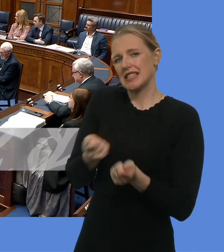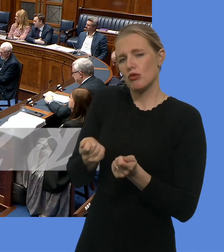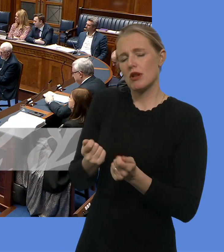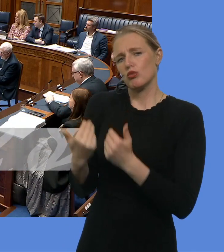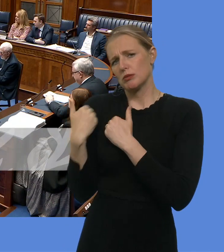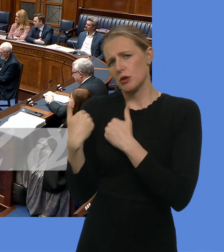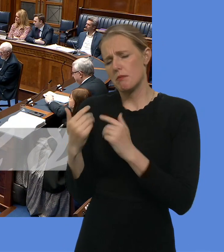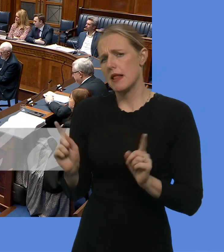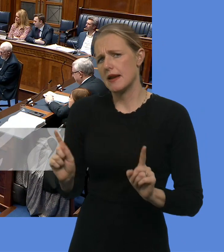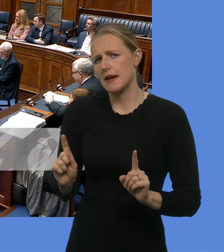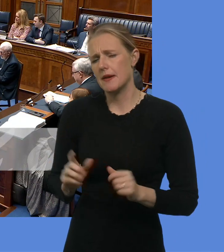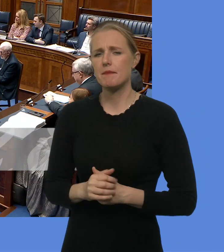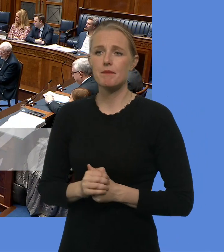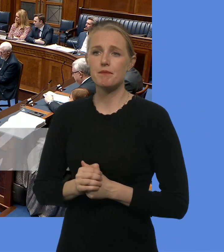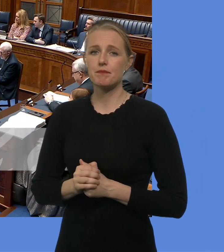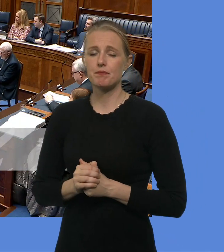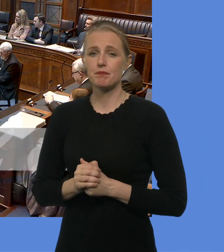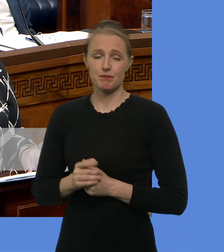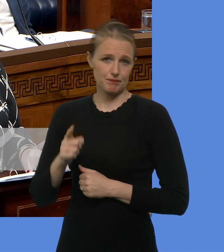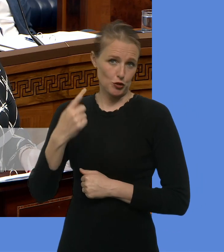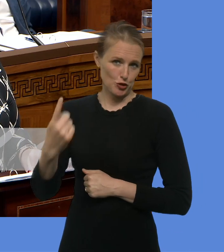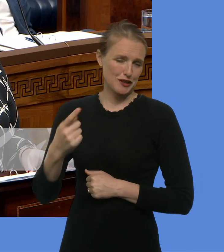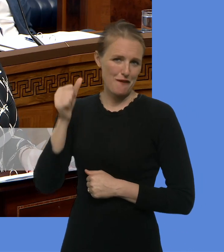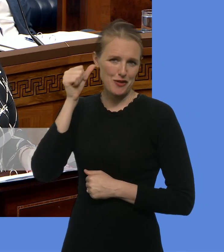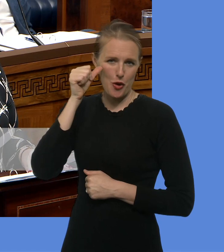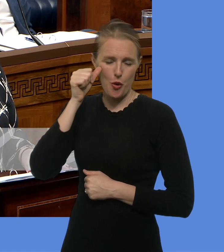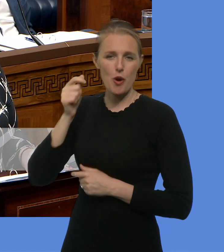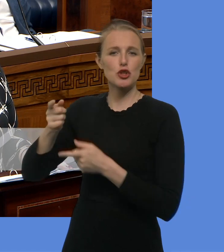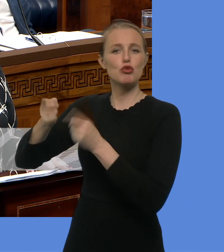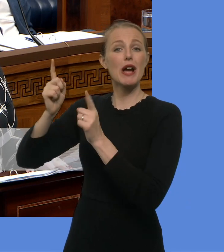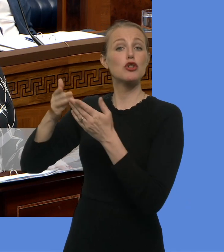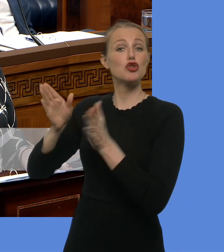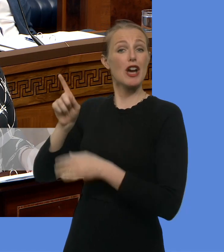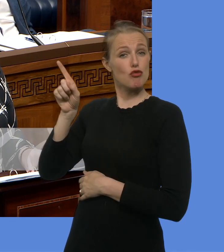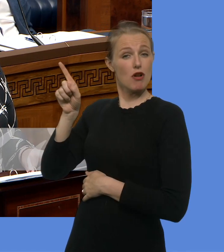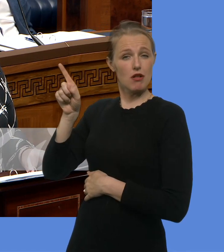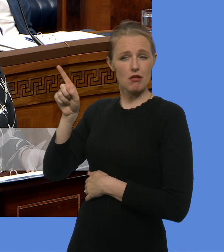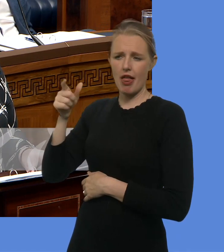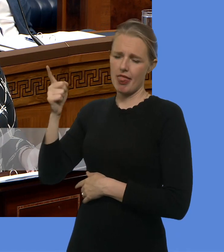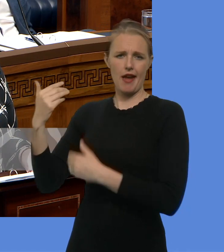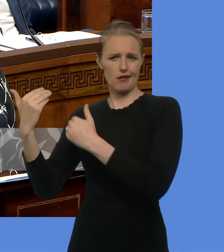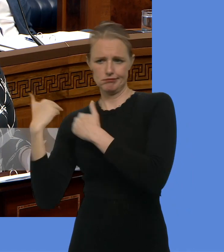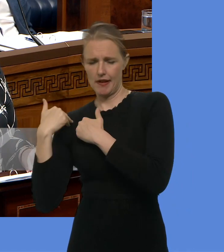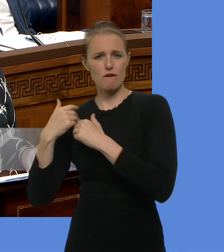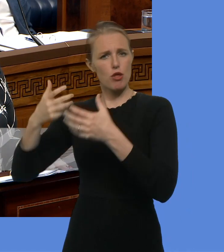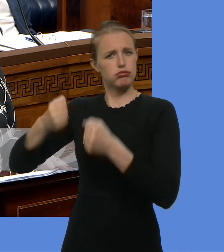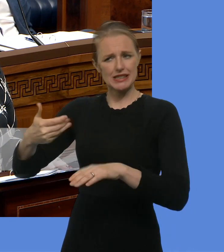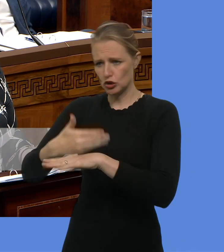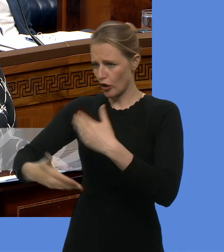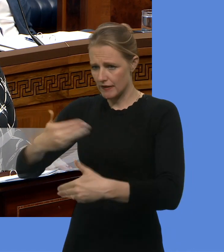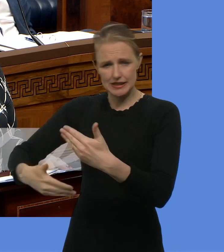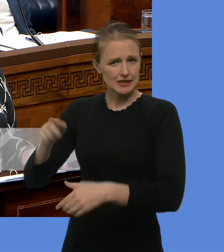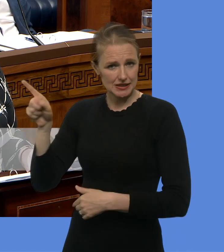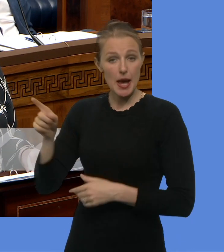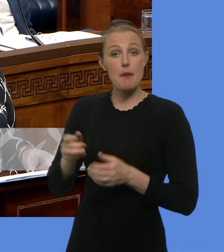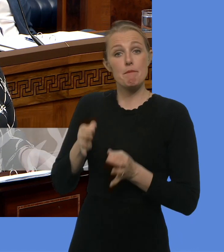Minister. Well, the member will know that the Director-General has operational responsibility for prison service and that the Minister of Justice